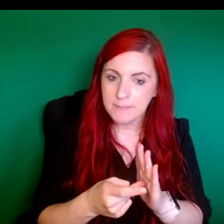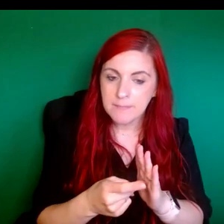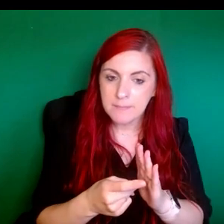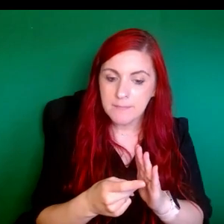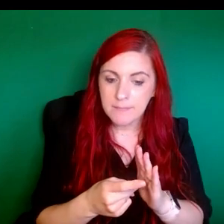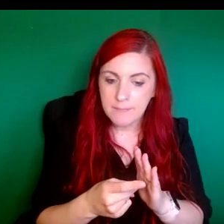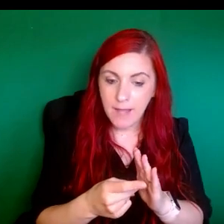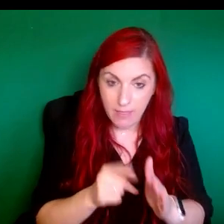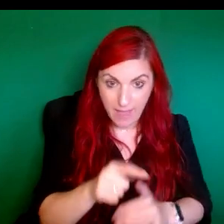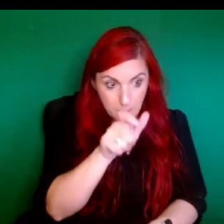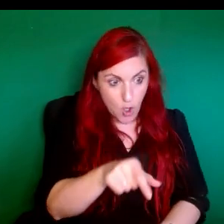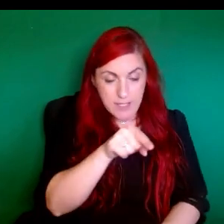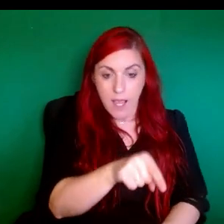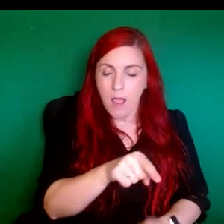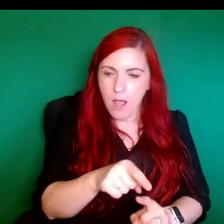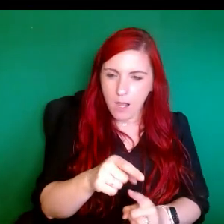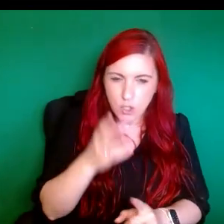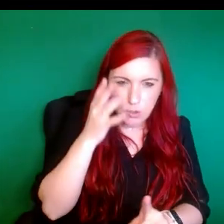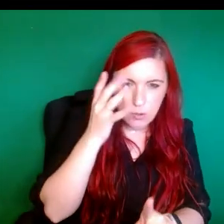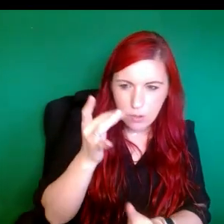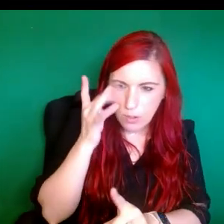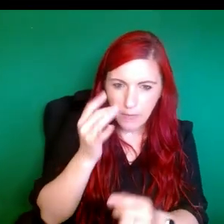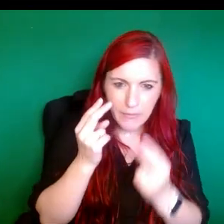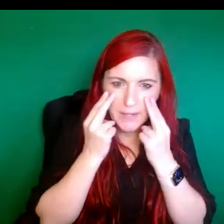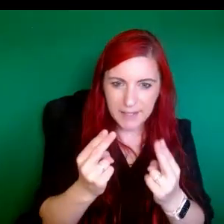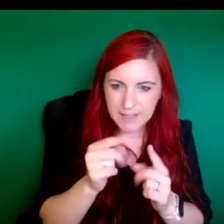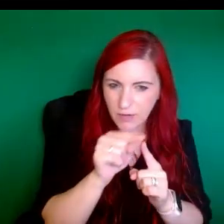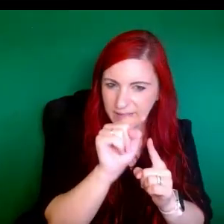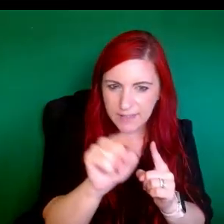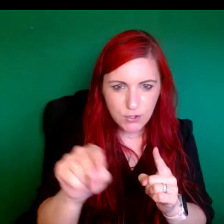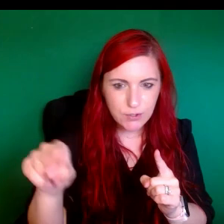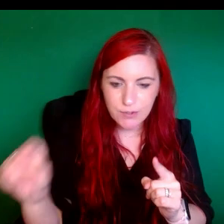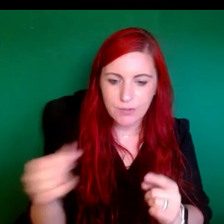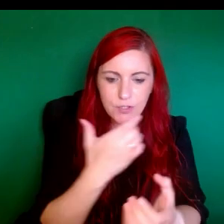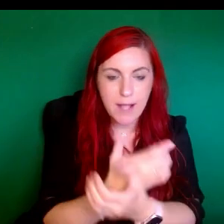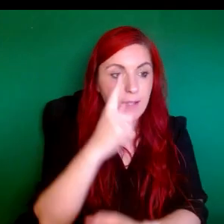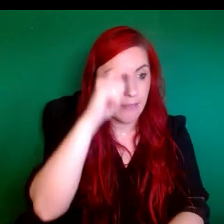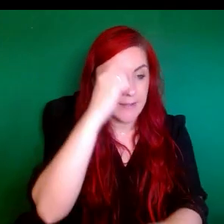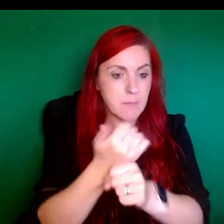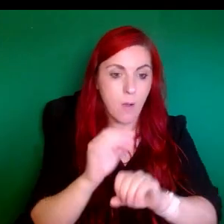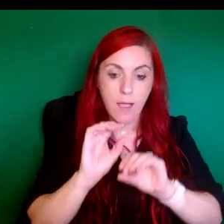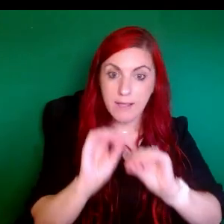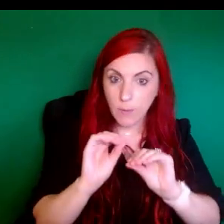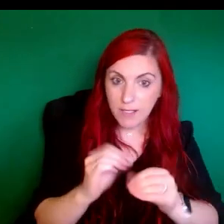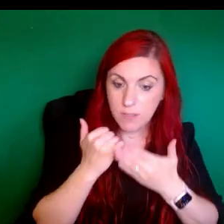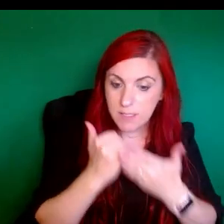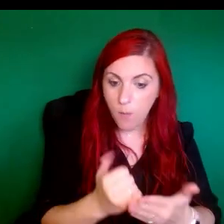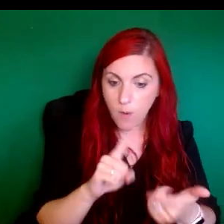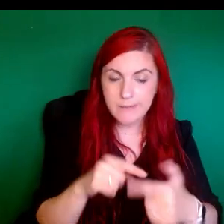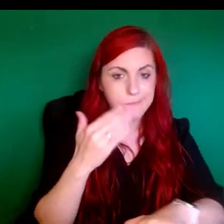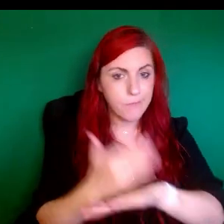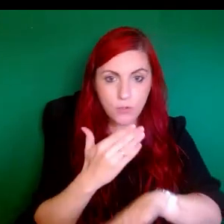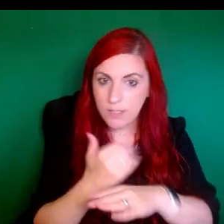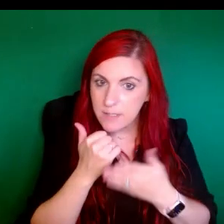of everybody and considers their educational supports that they might require, social supports that they might require, and helps to link them in